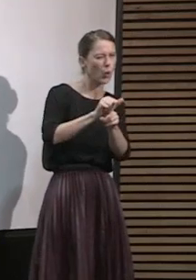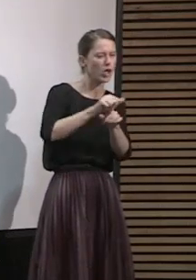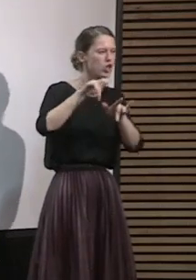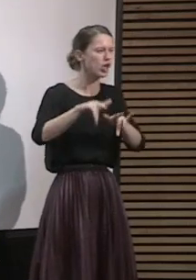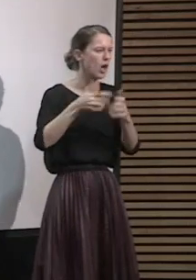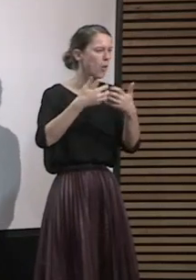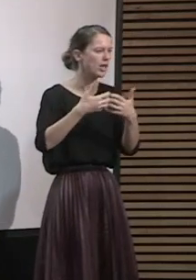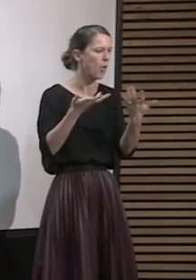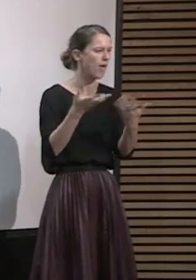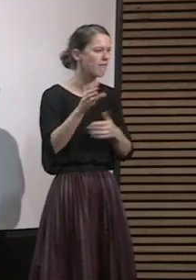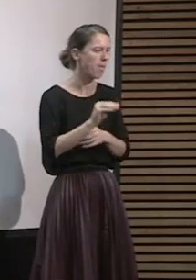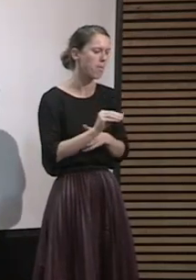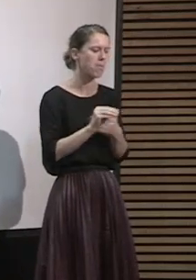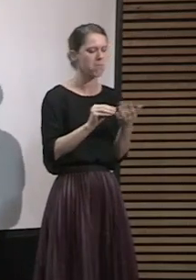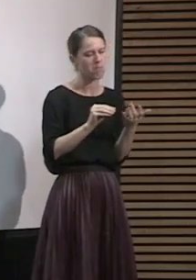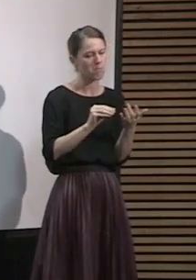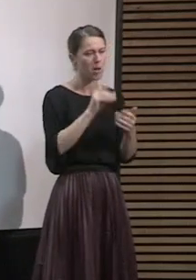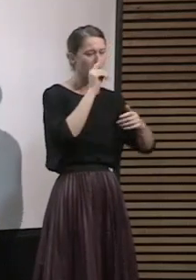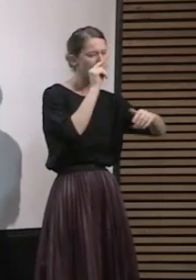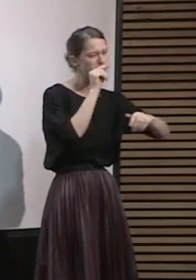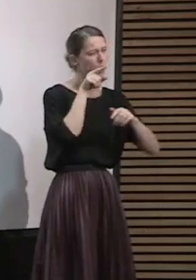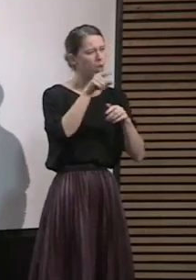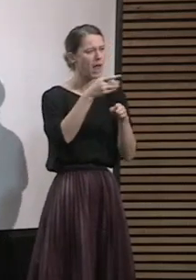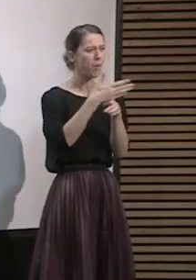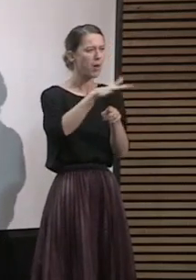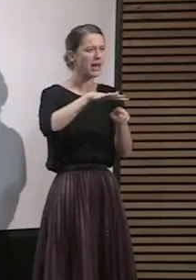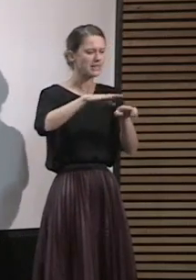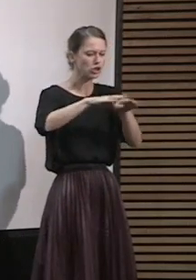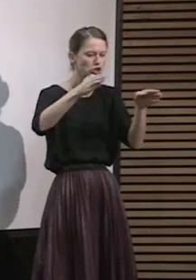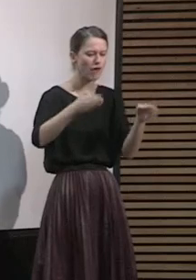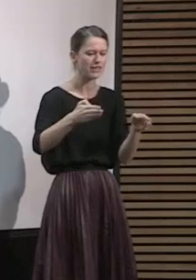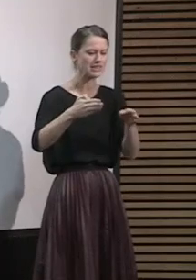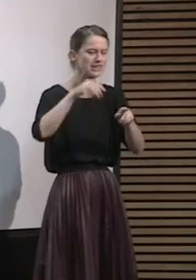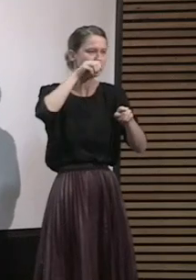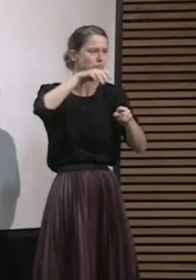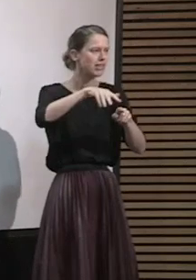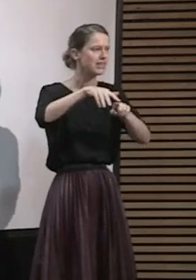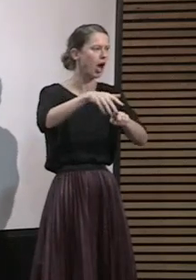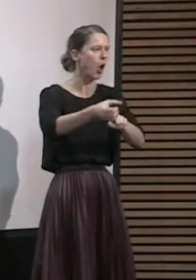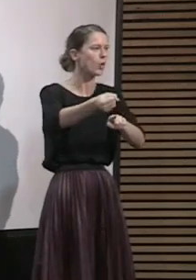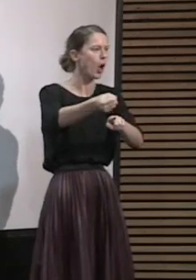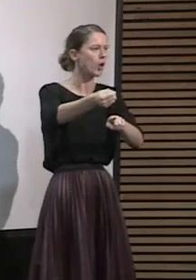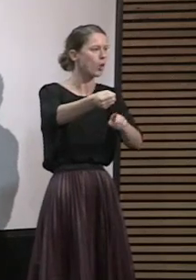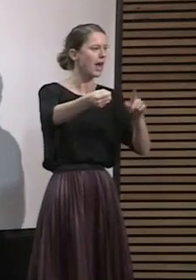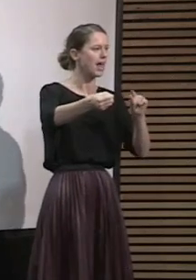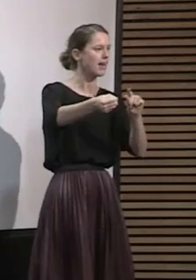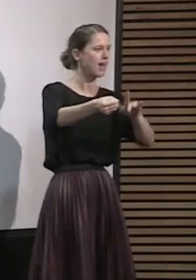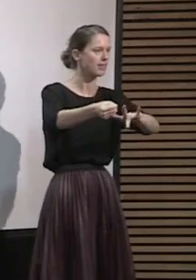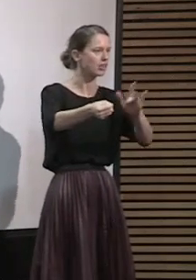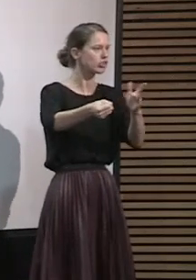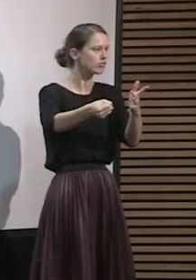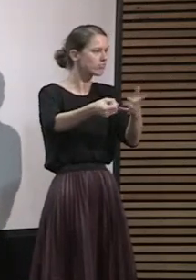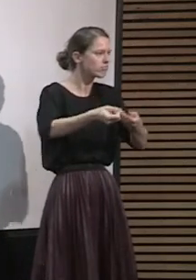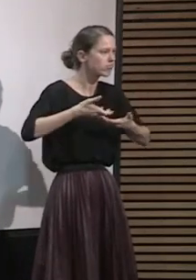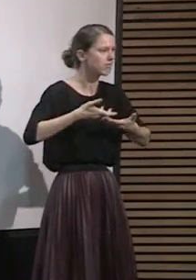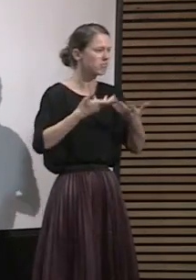point whether or not surfaces are in play or whether or not there was a connection through that supply chain as yet. We continue to pursue that,